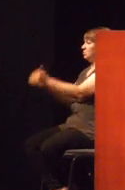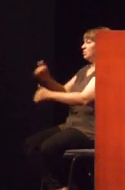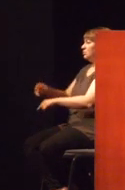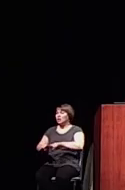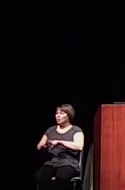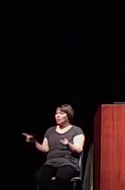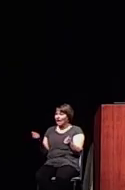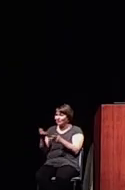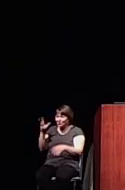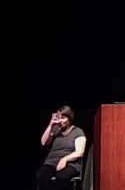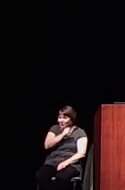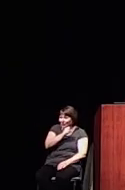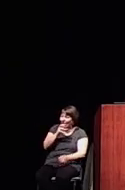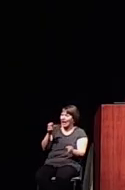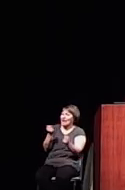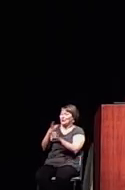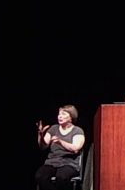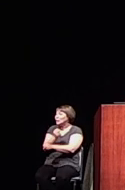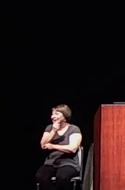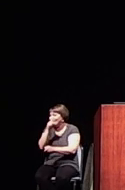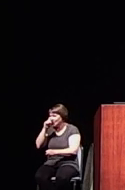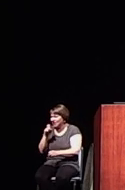we're all winning, because it's already 9:30.